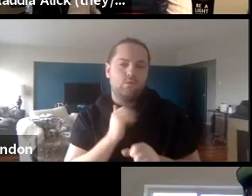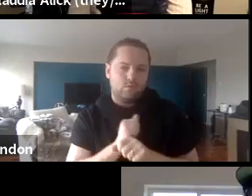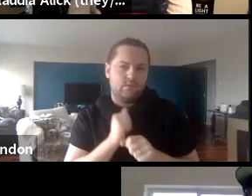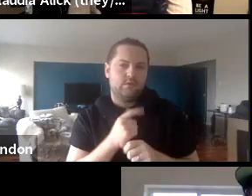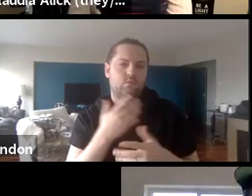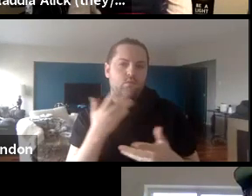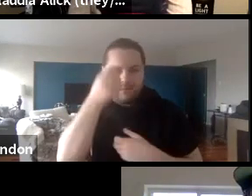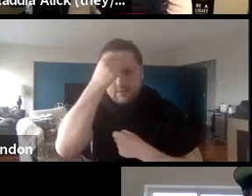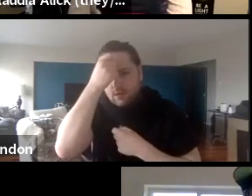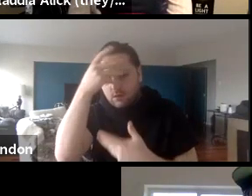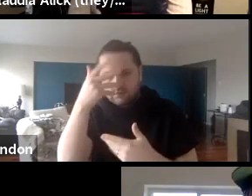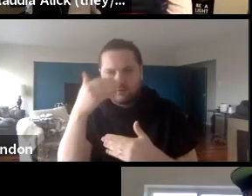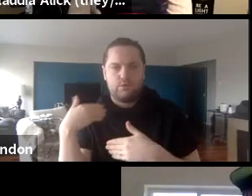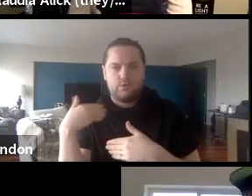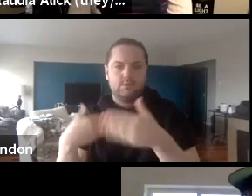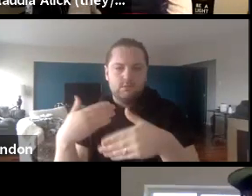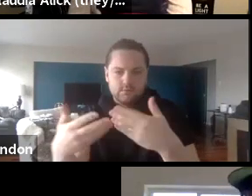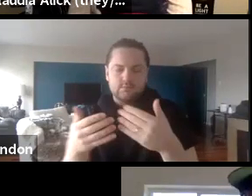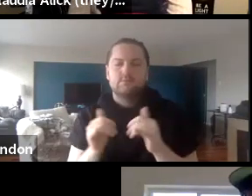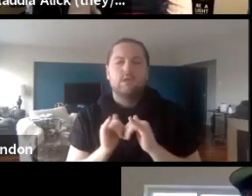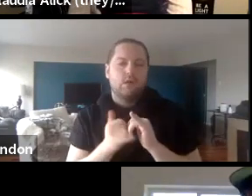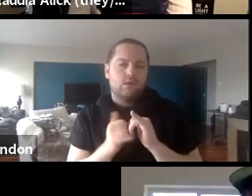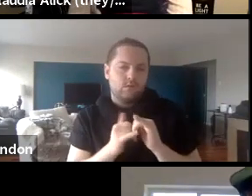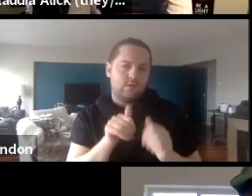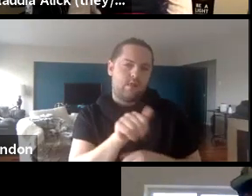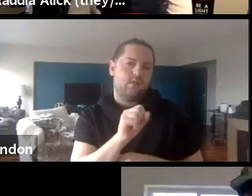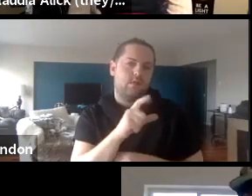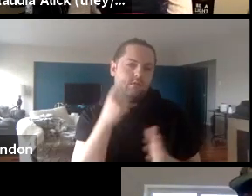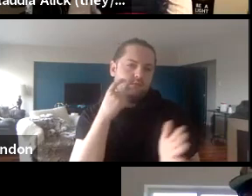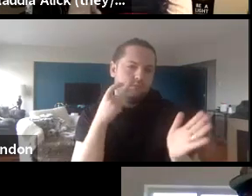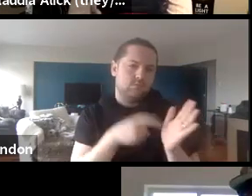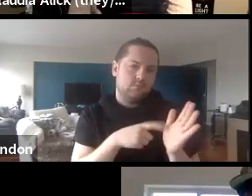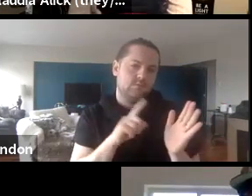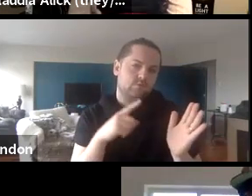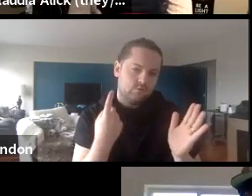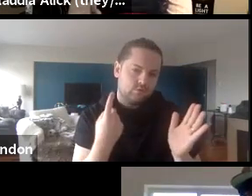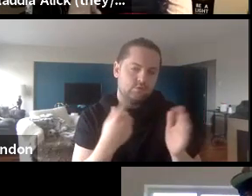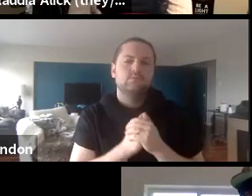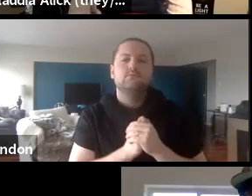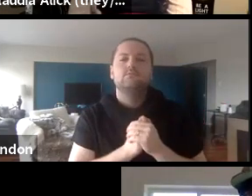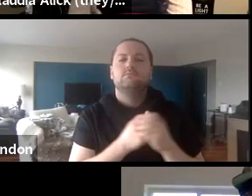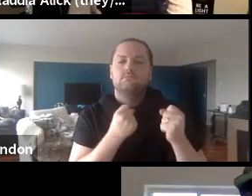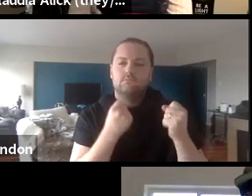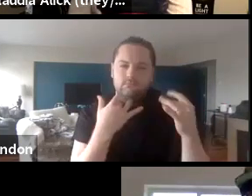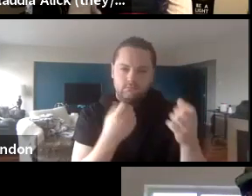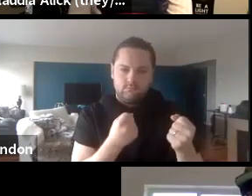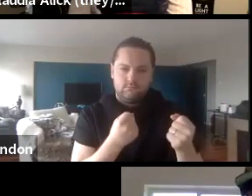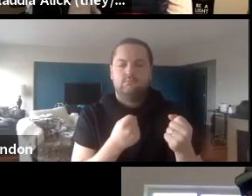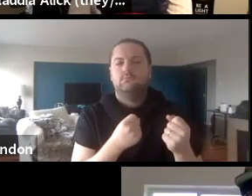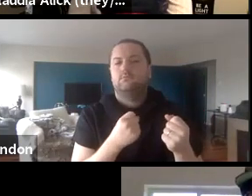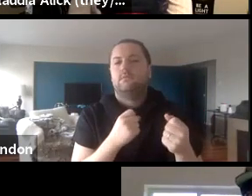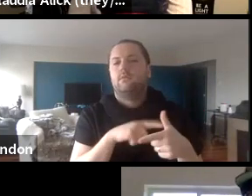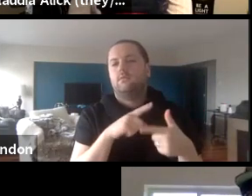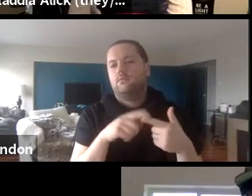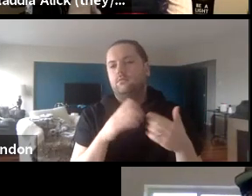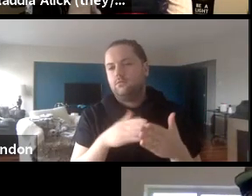been incredibly challenging. Part of my work is just kind of reconditioning that process, getting